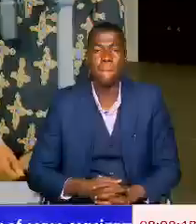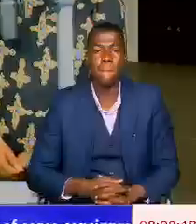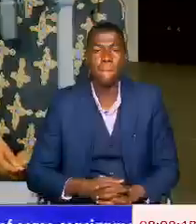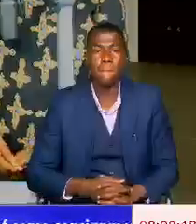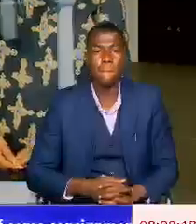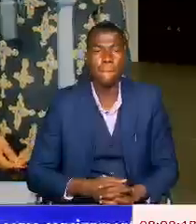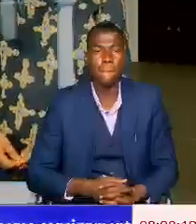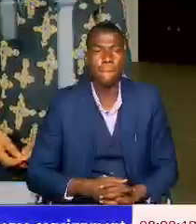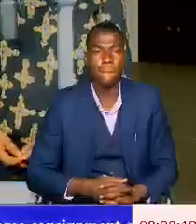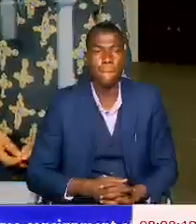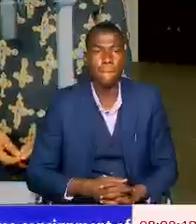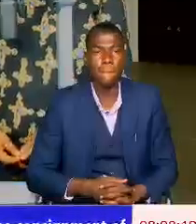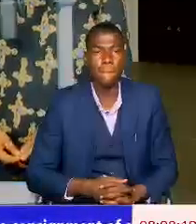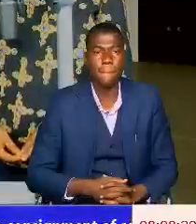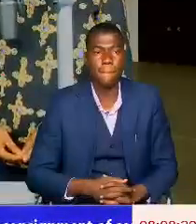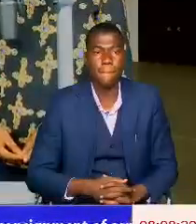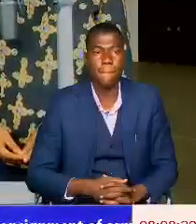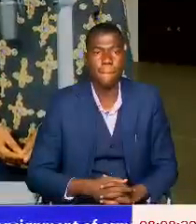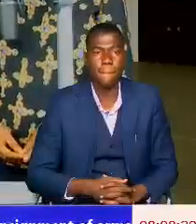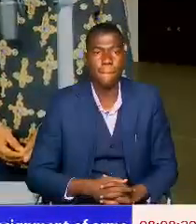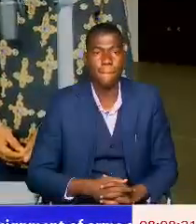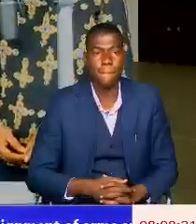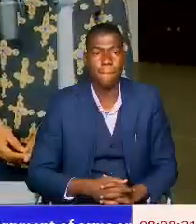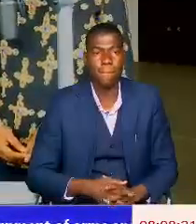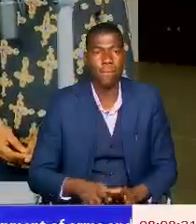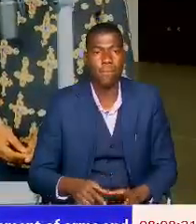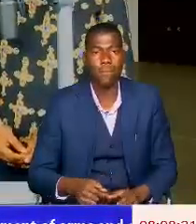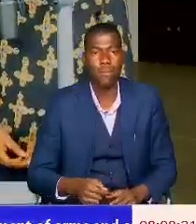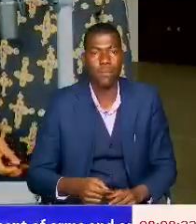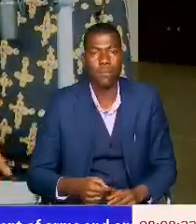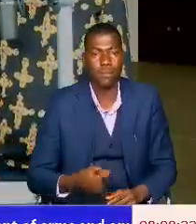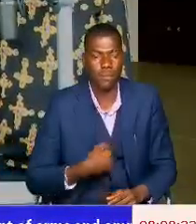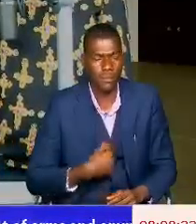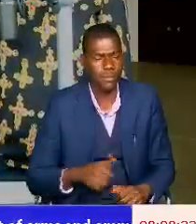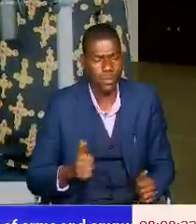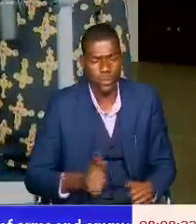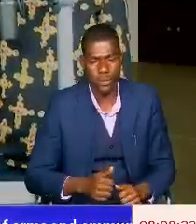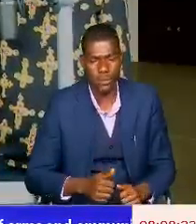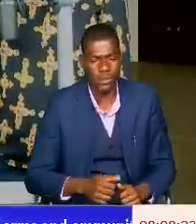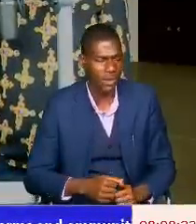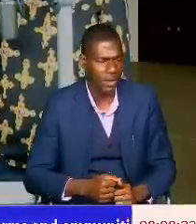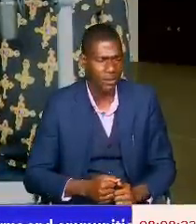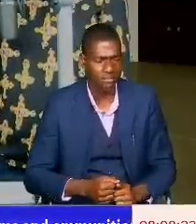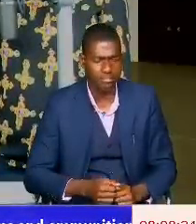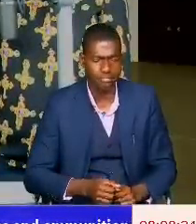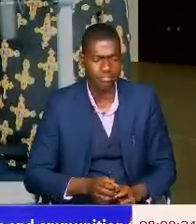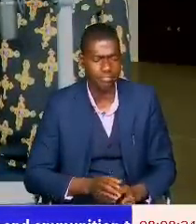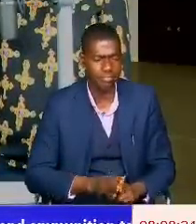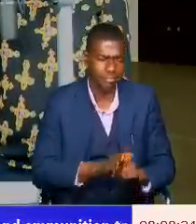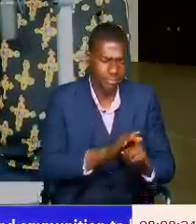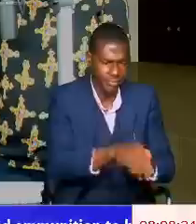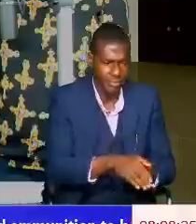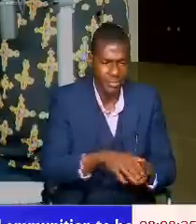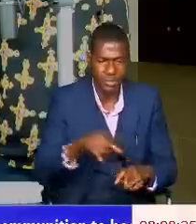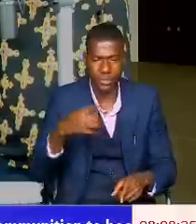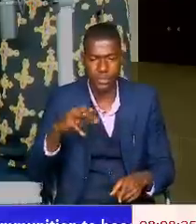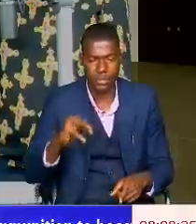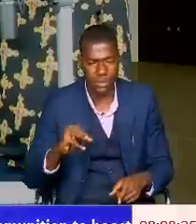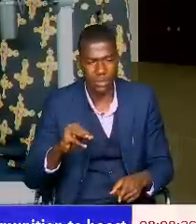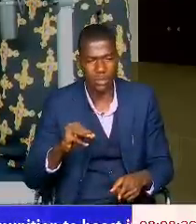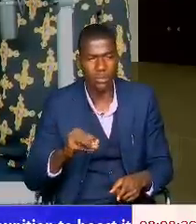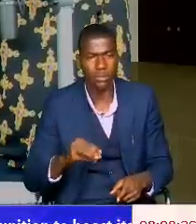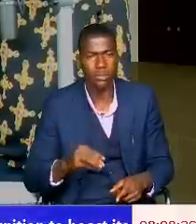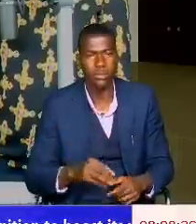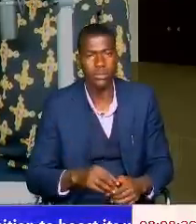For even join the general manager, blame him. But because in they bereaved, in mama die, we be our